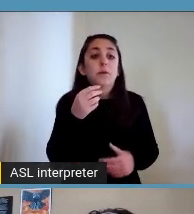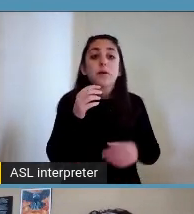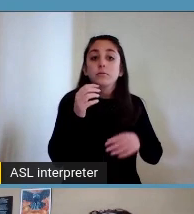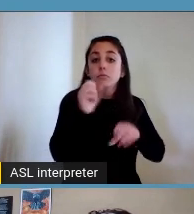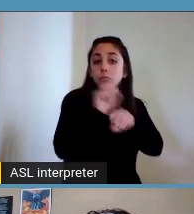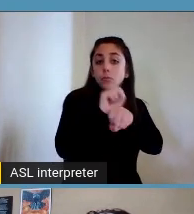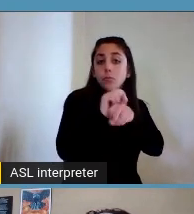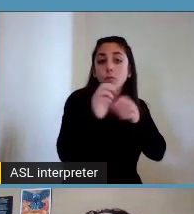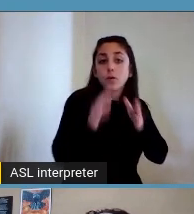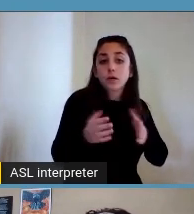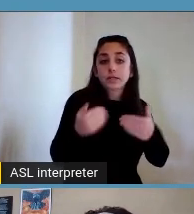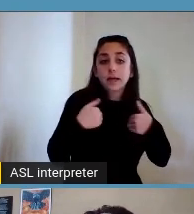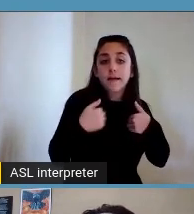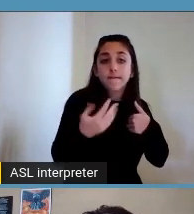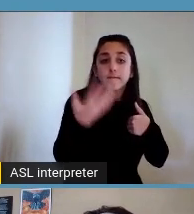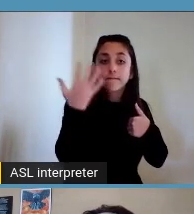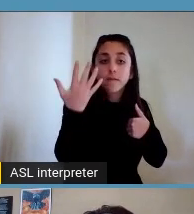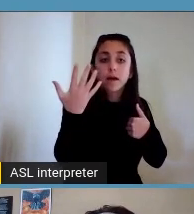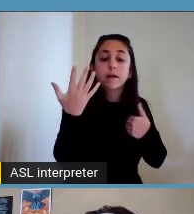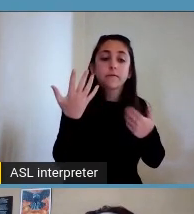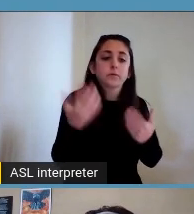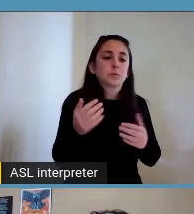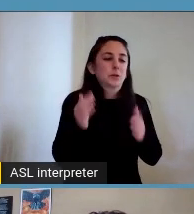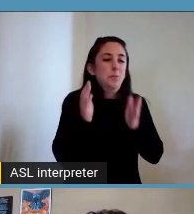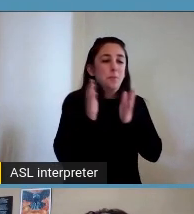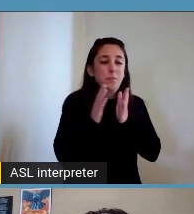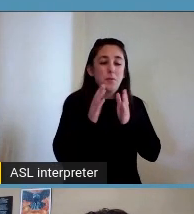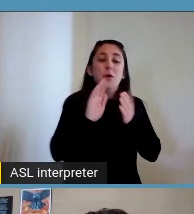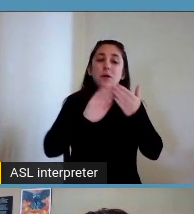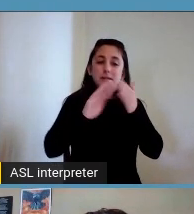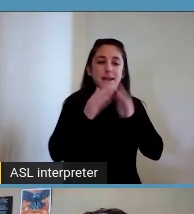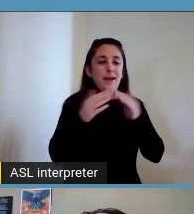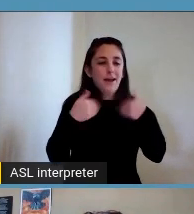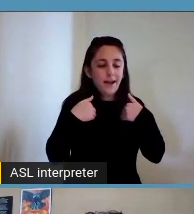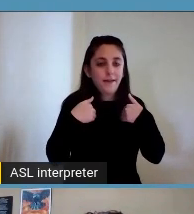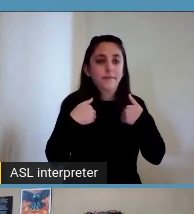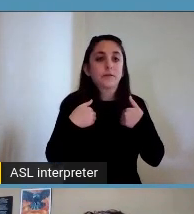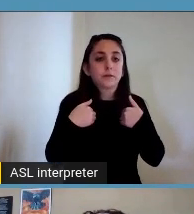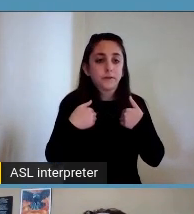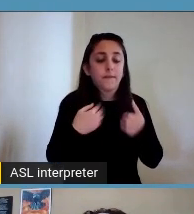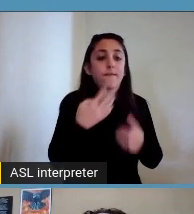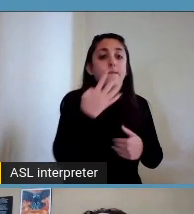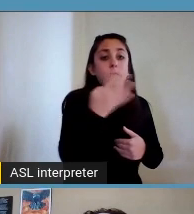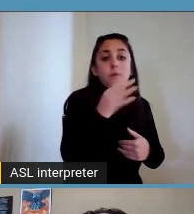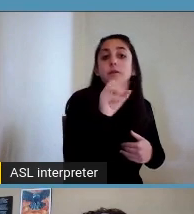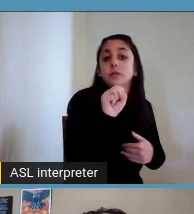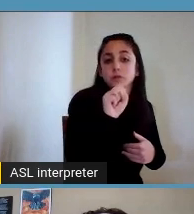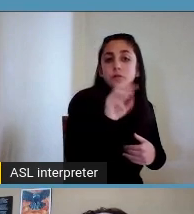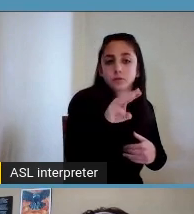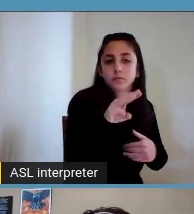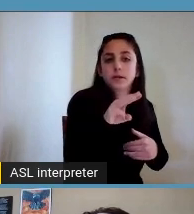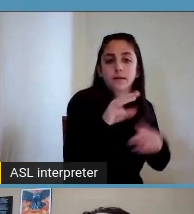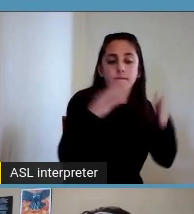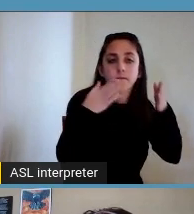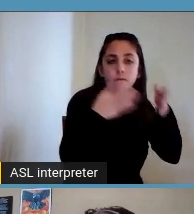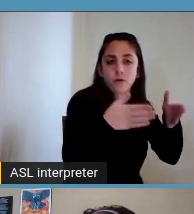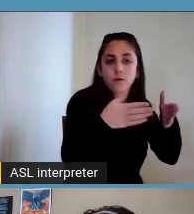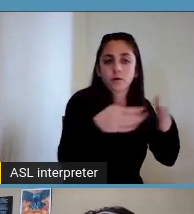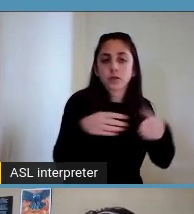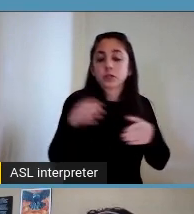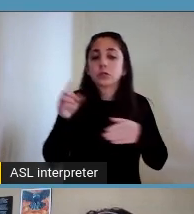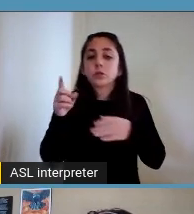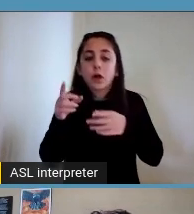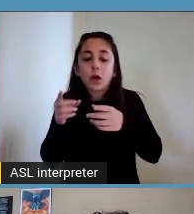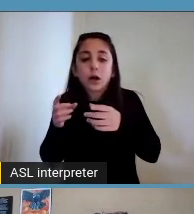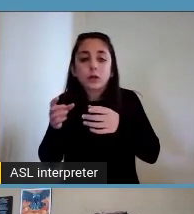pretty big for our small town. Four of us share social media duties, and our director won't touch it